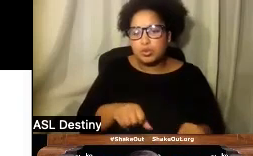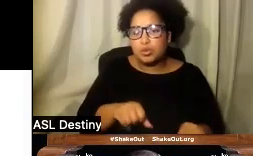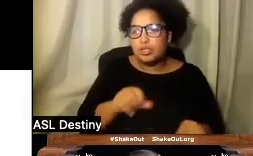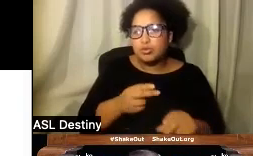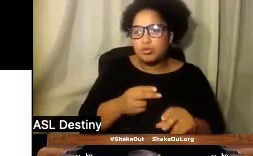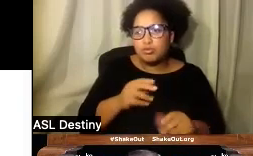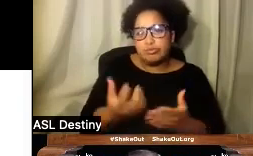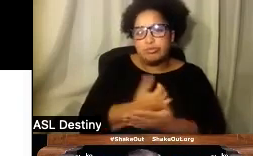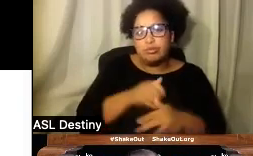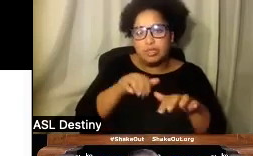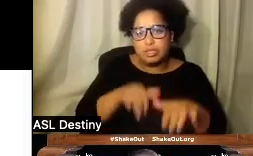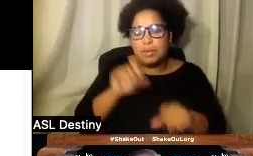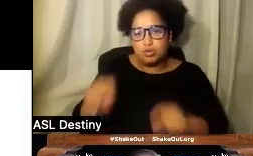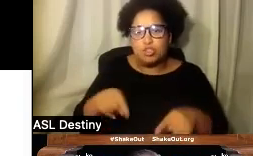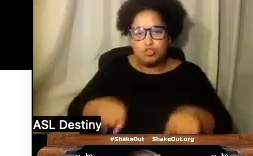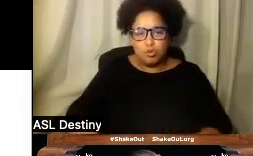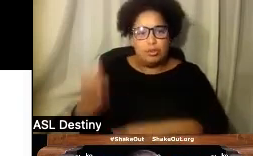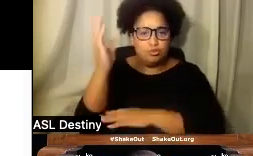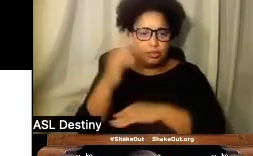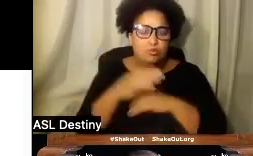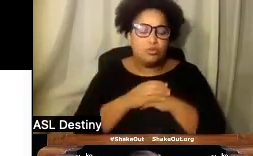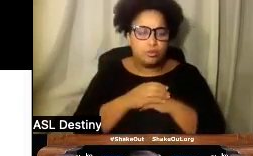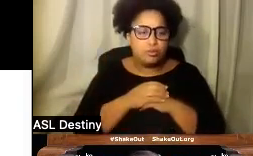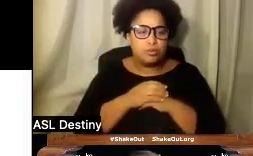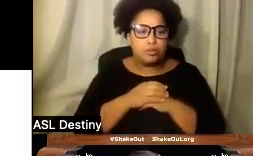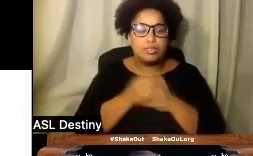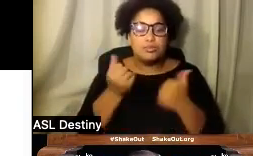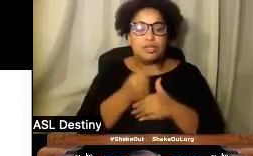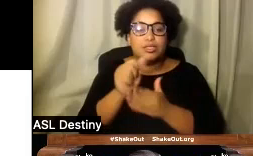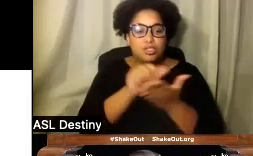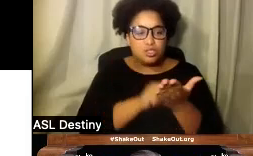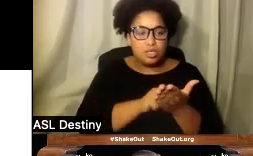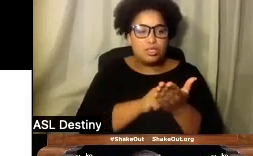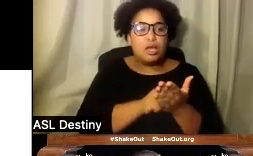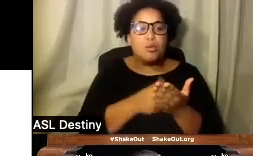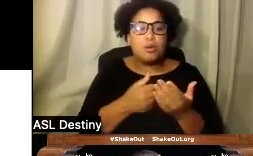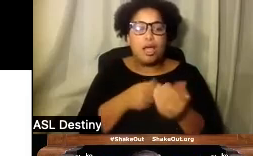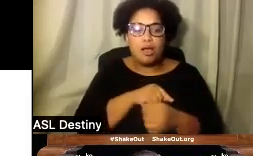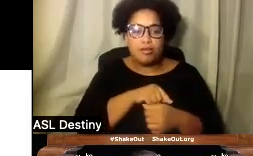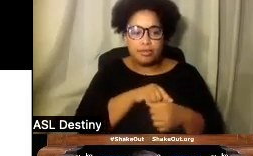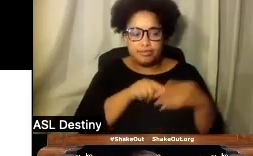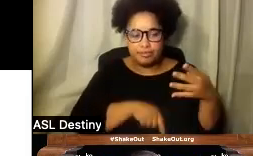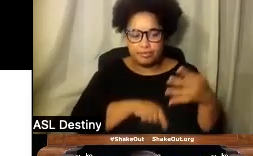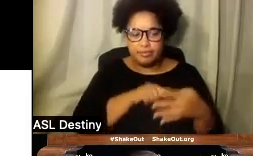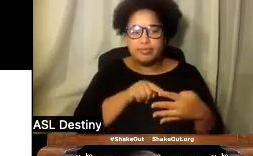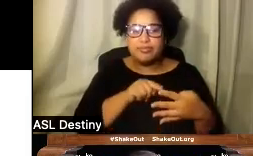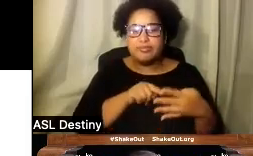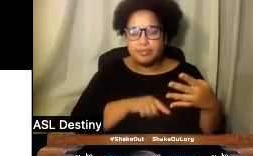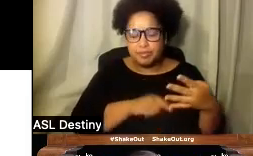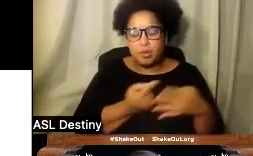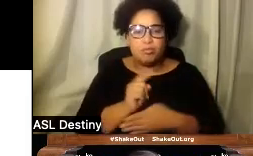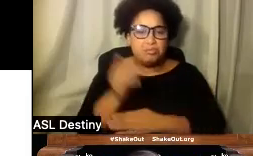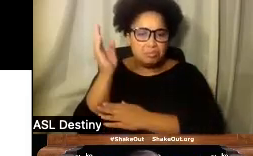questions as we go through. Our agenda today is we're going to hear from several people who've